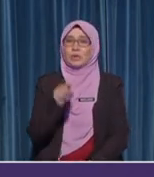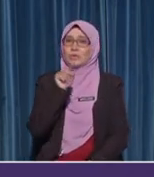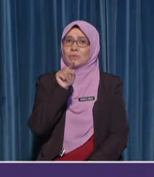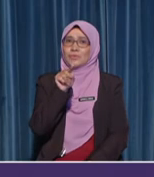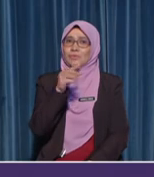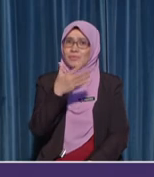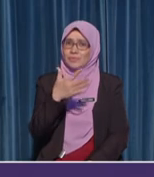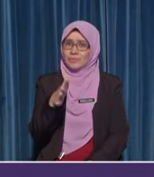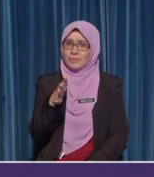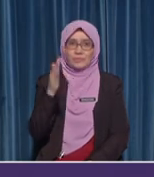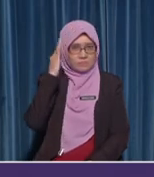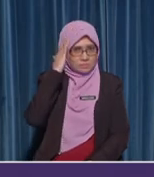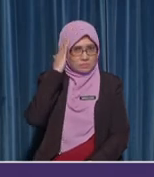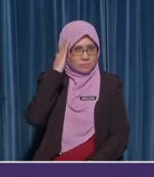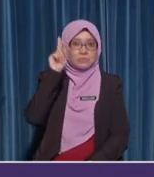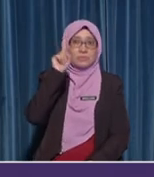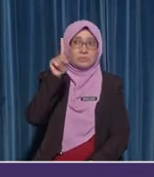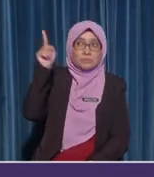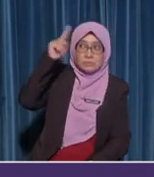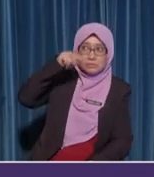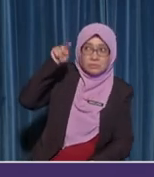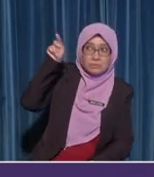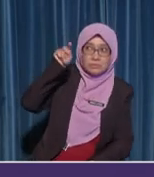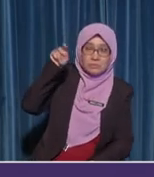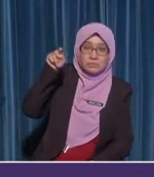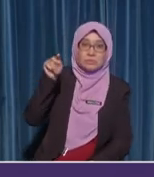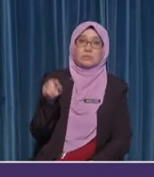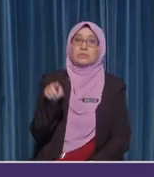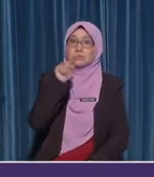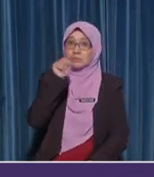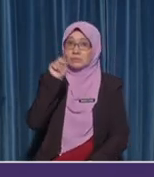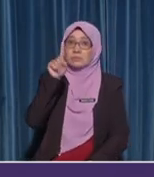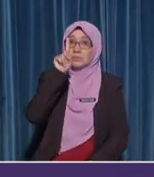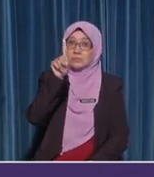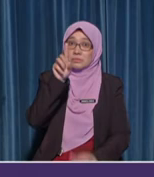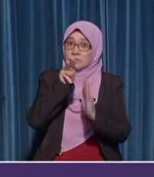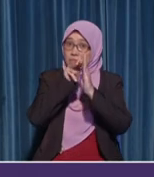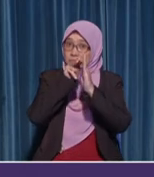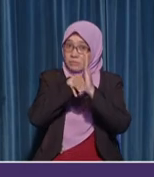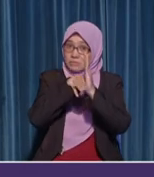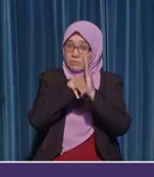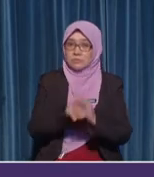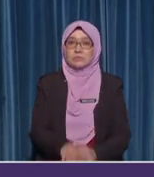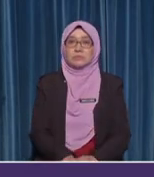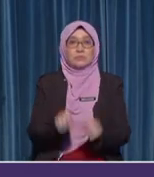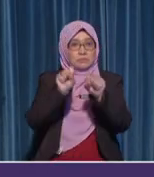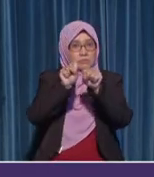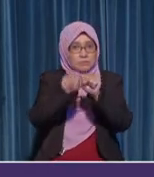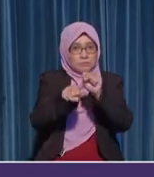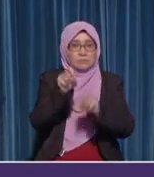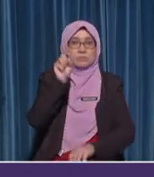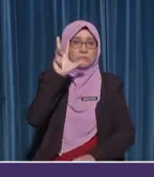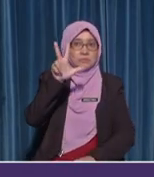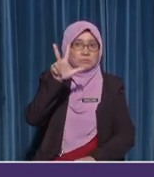know that one graduation is 1 minute. Therefore, 35